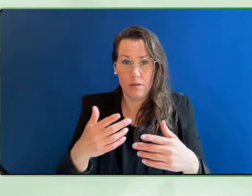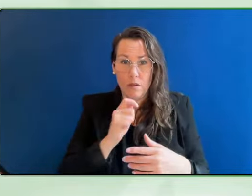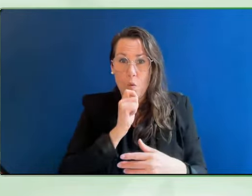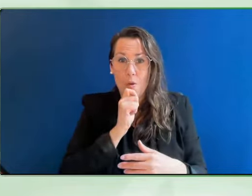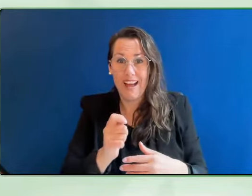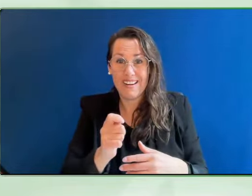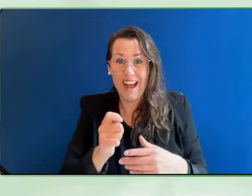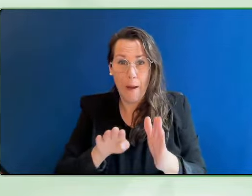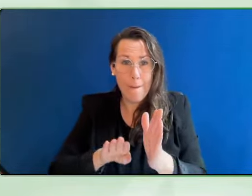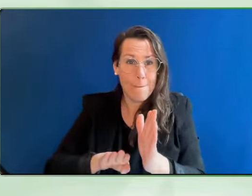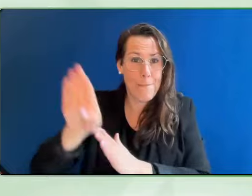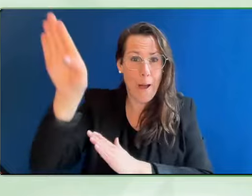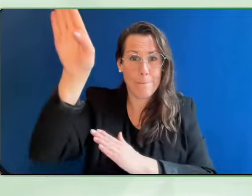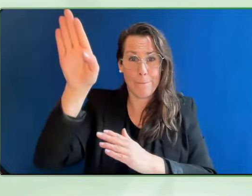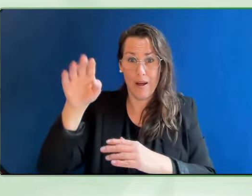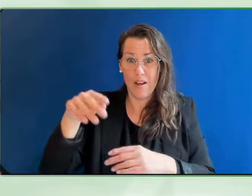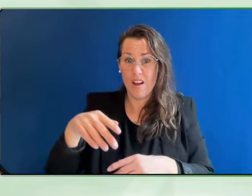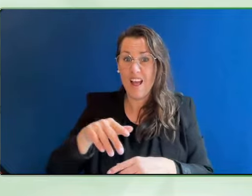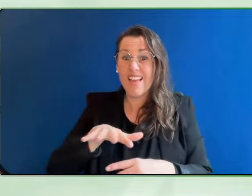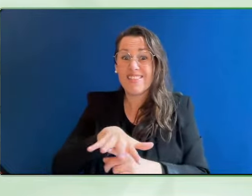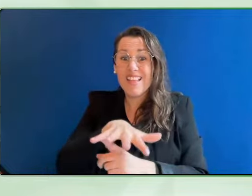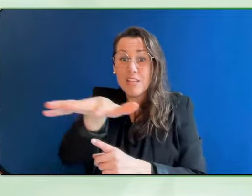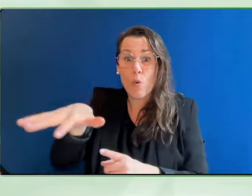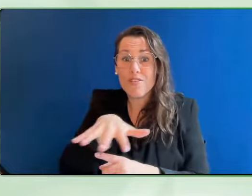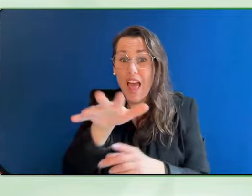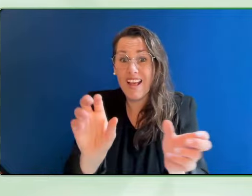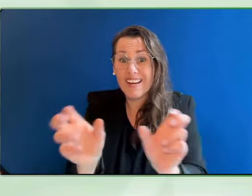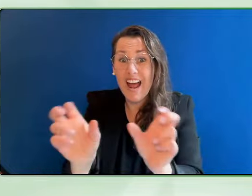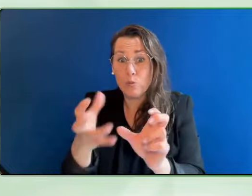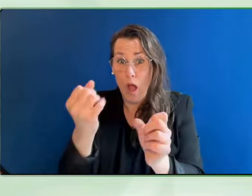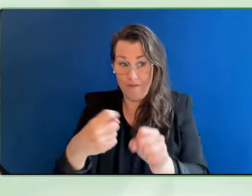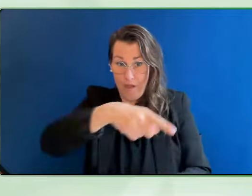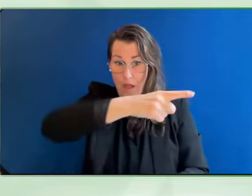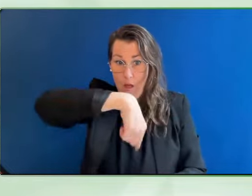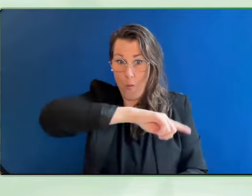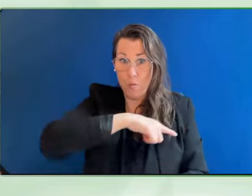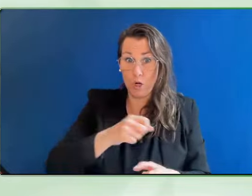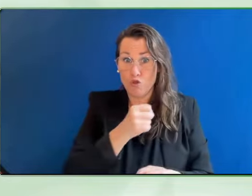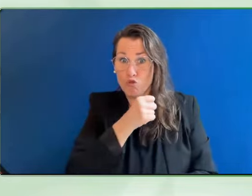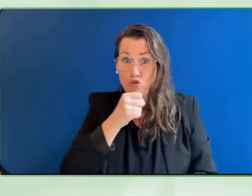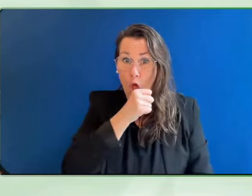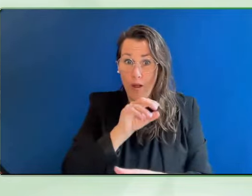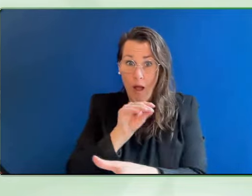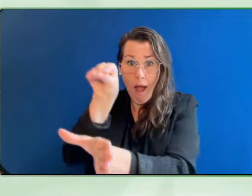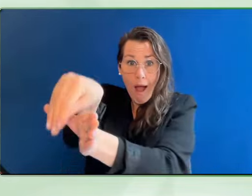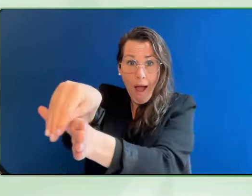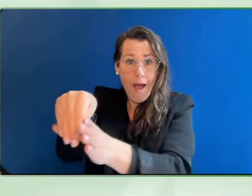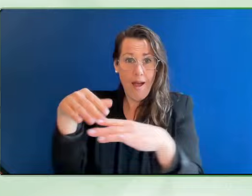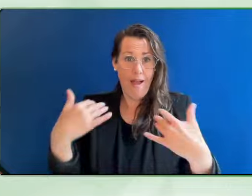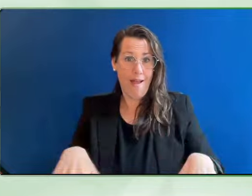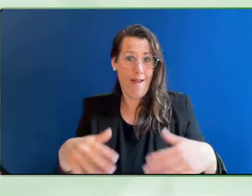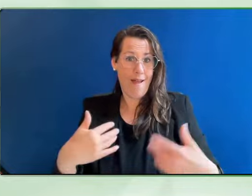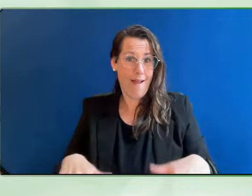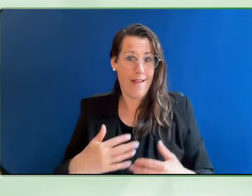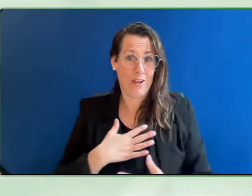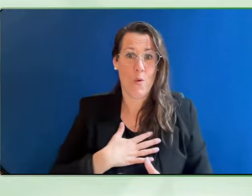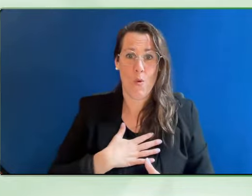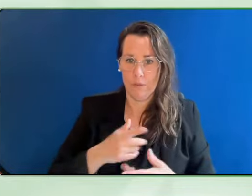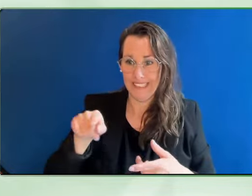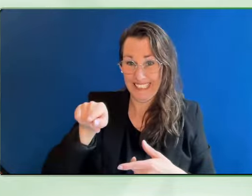projects. One is my solo set, one is the quartet that we played here yesterday, and the third one is an